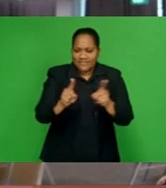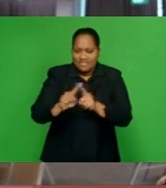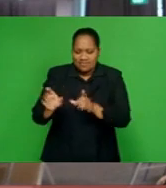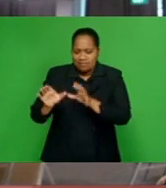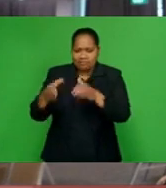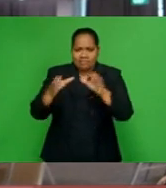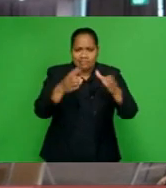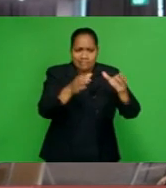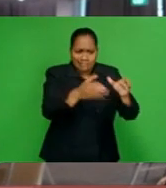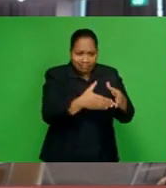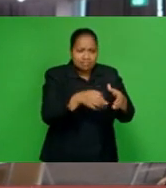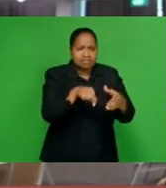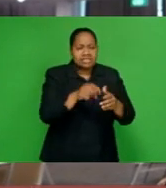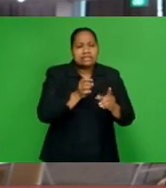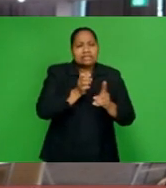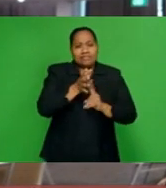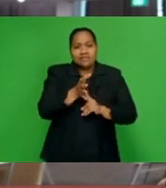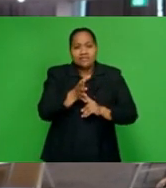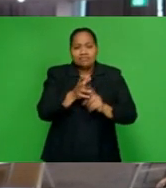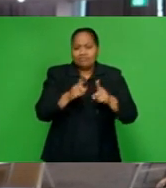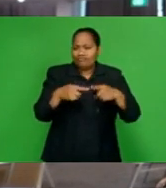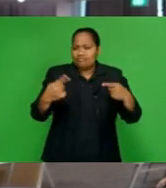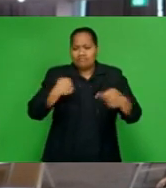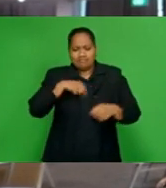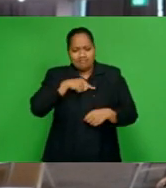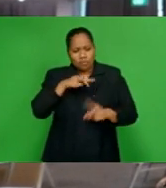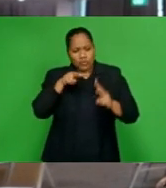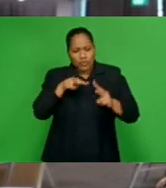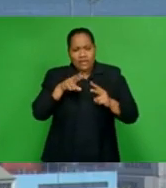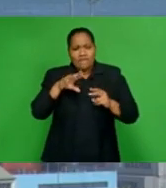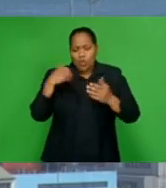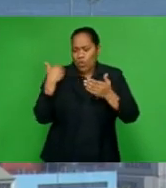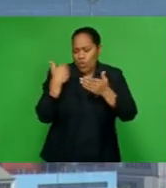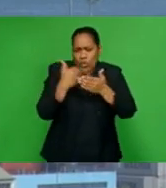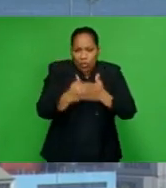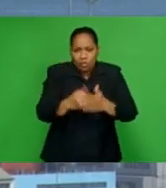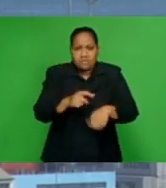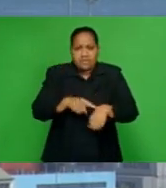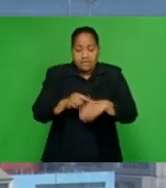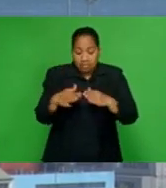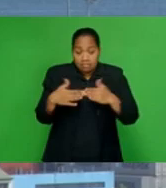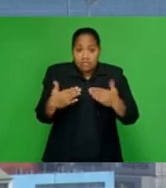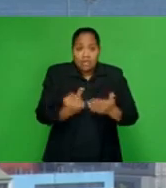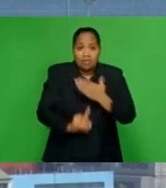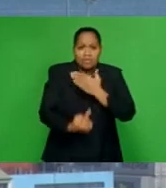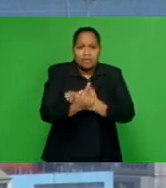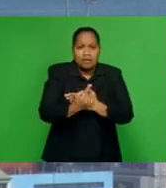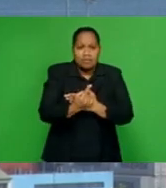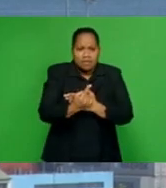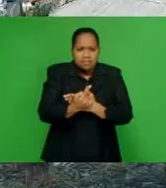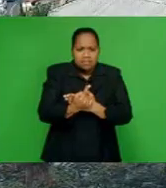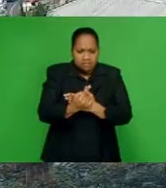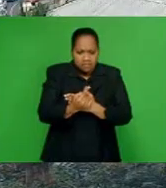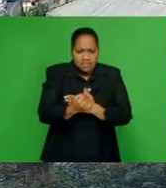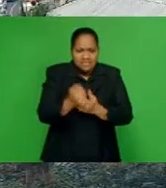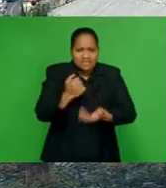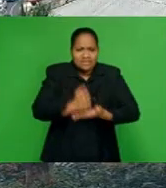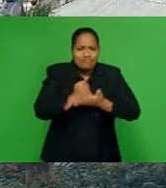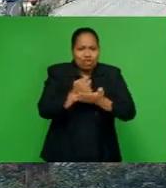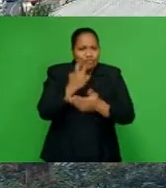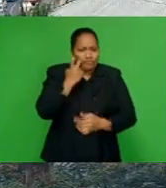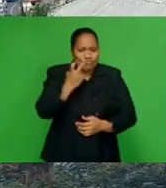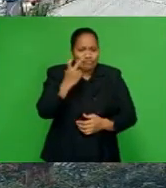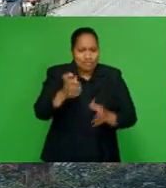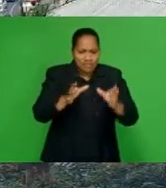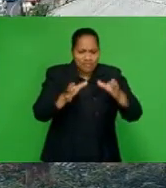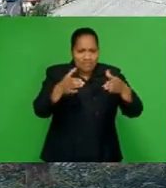and especially things which we've been looking for a long time. It has come in terms of overall support to the tourism sector.